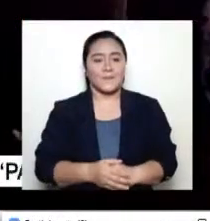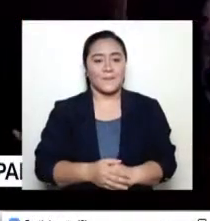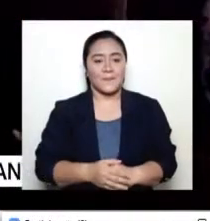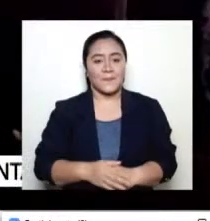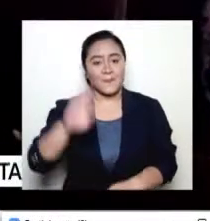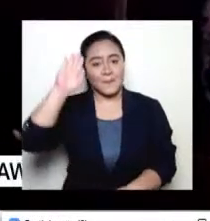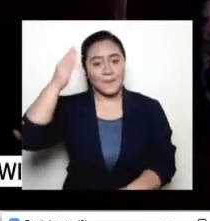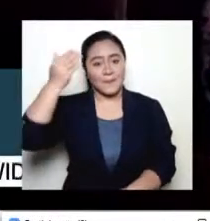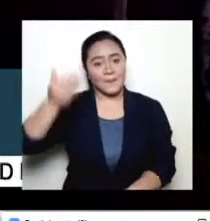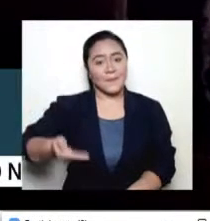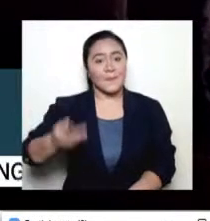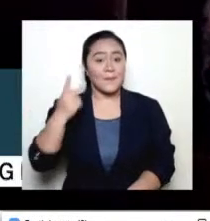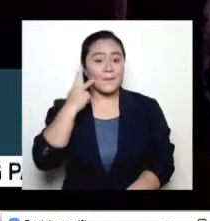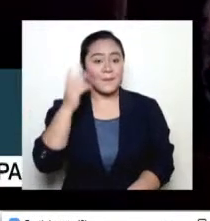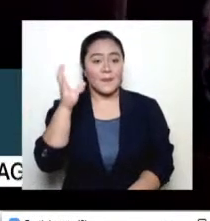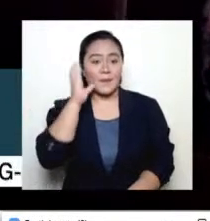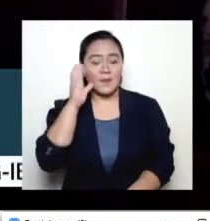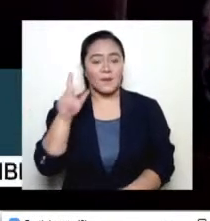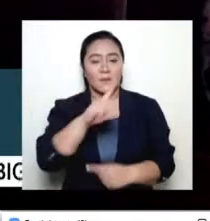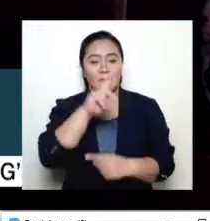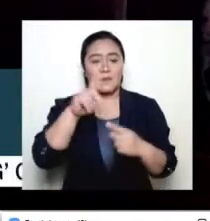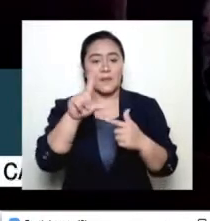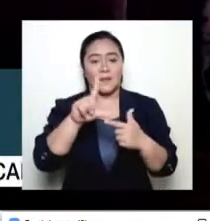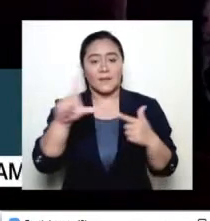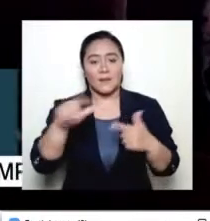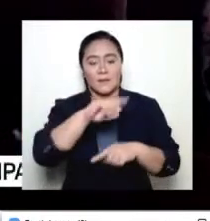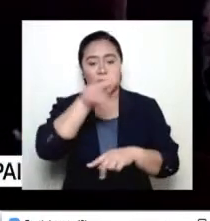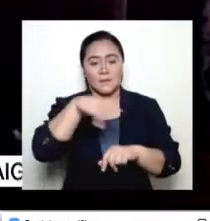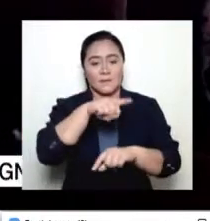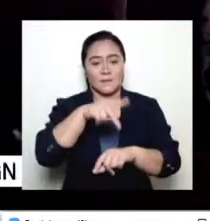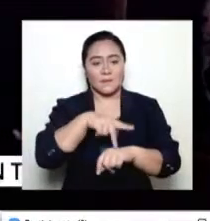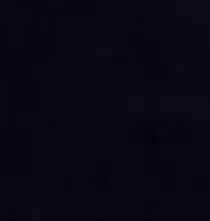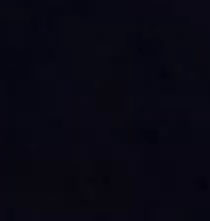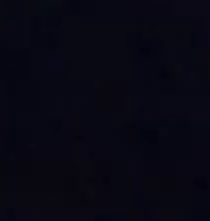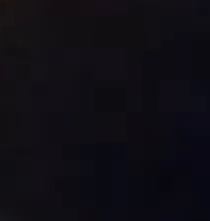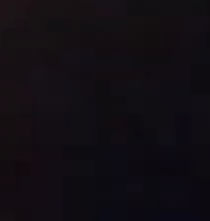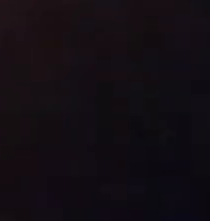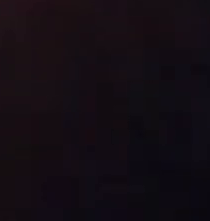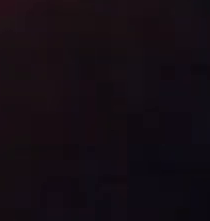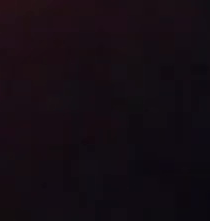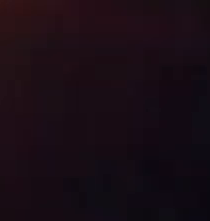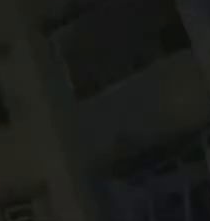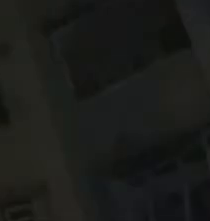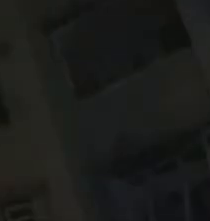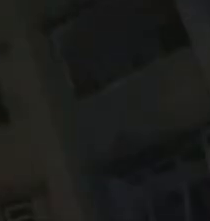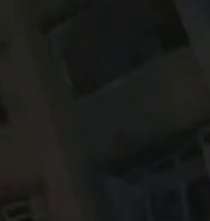Hi, I'm Carmina Constantino. Dateline Philippines begins right now.